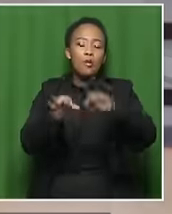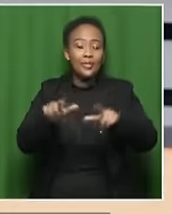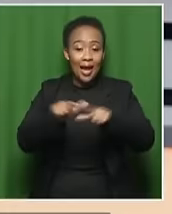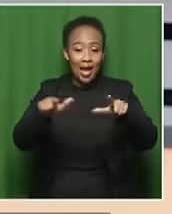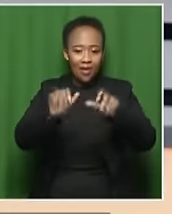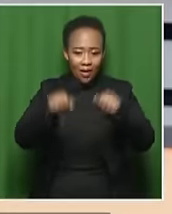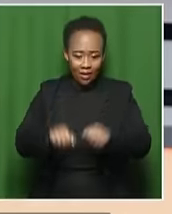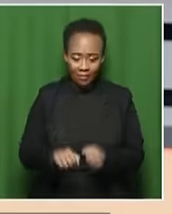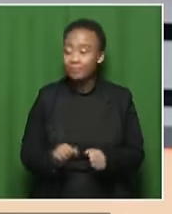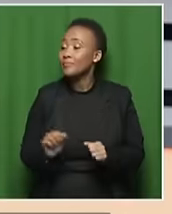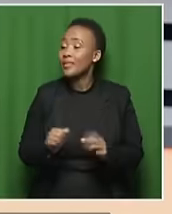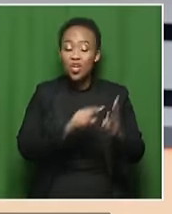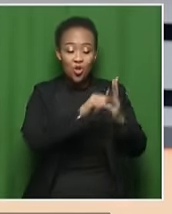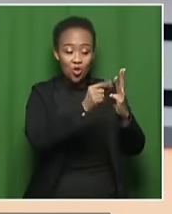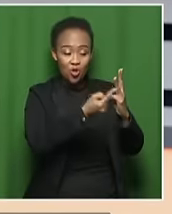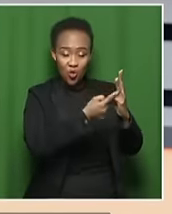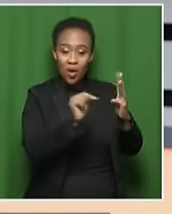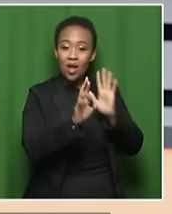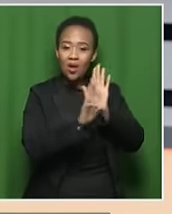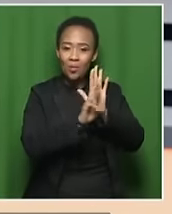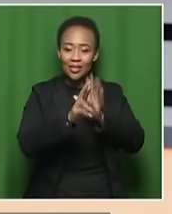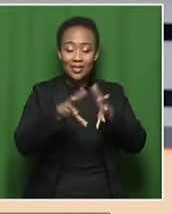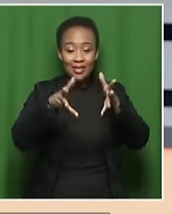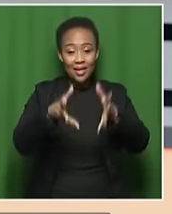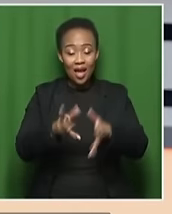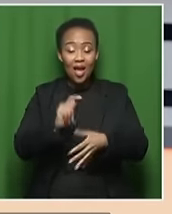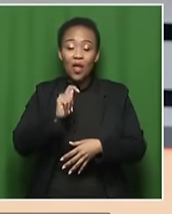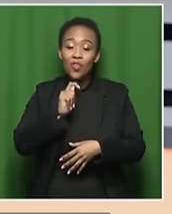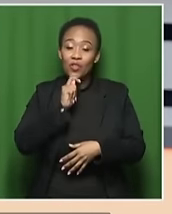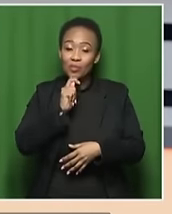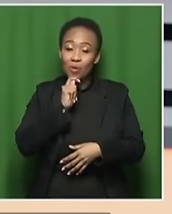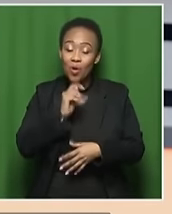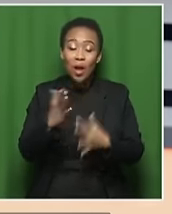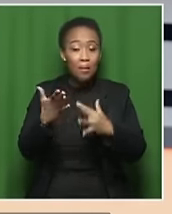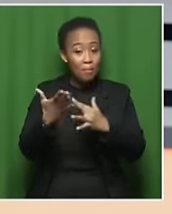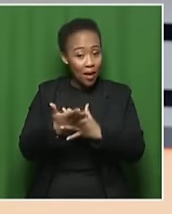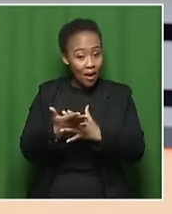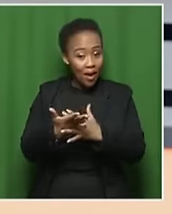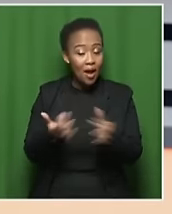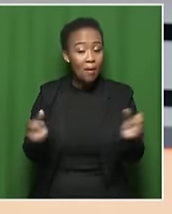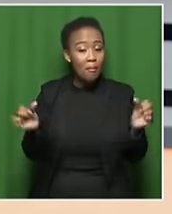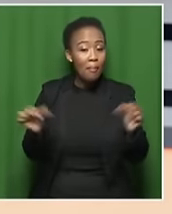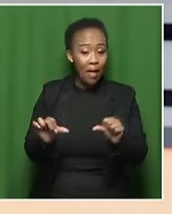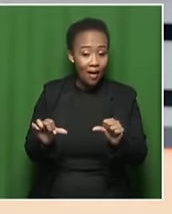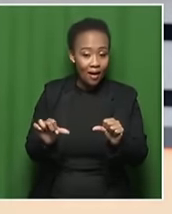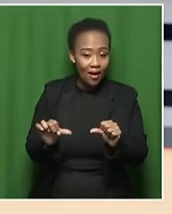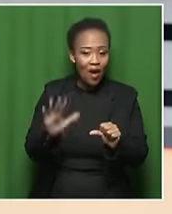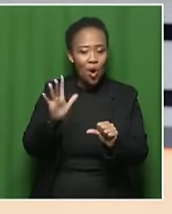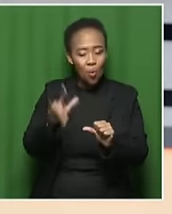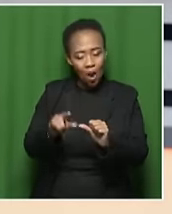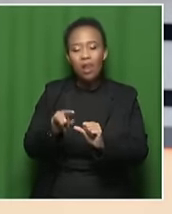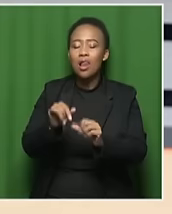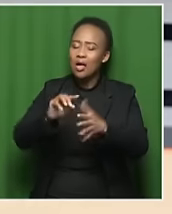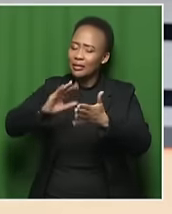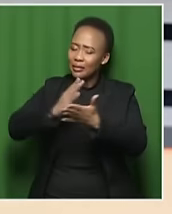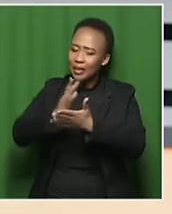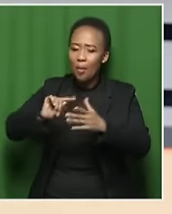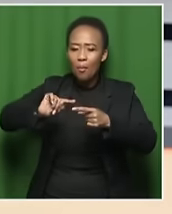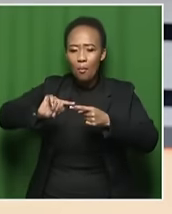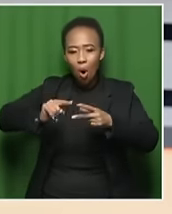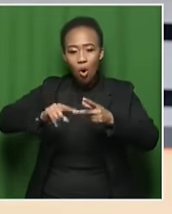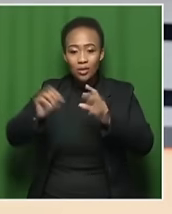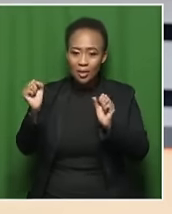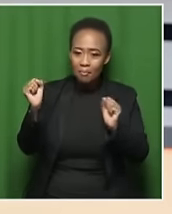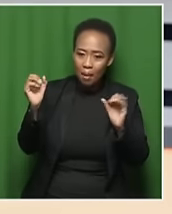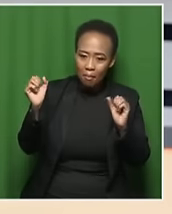three parties represented here this morning. We're going to take a quick break, and when we come back, we're going to get into some of the points that have